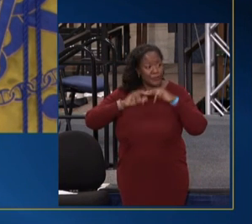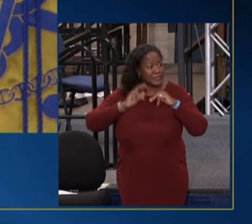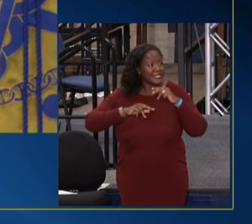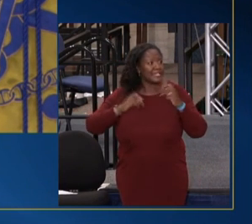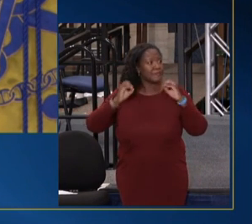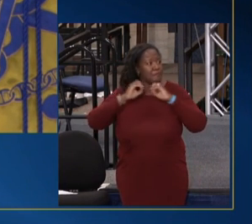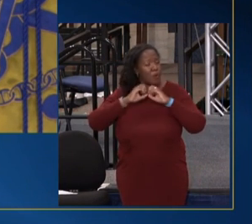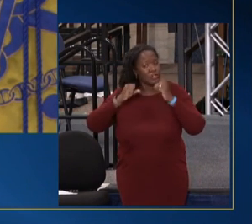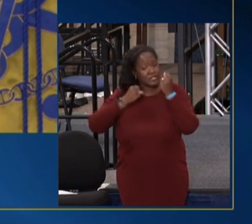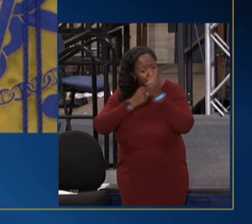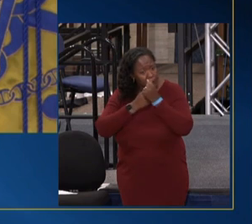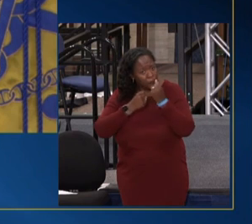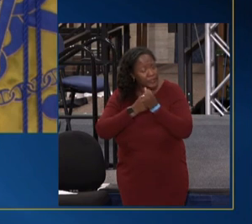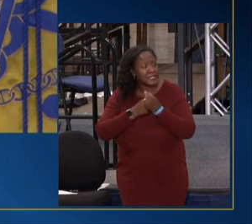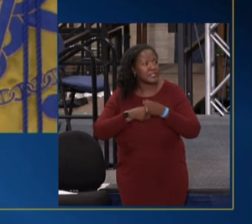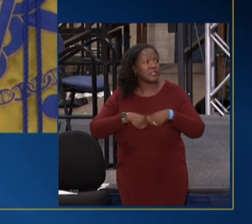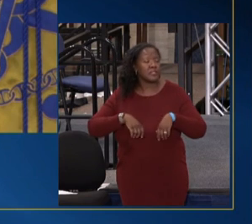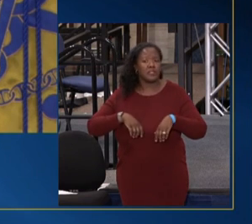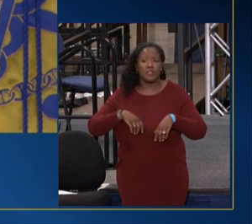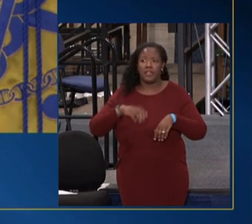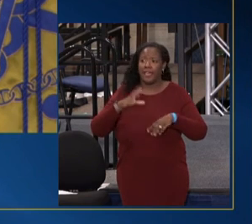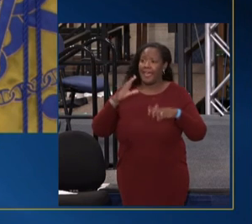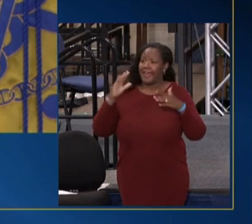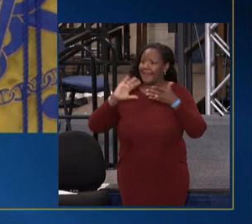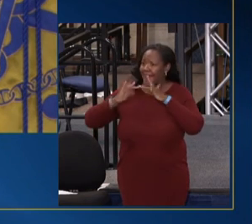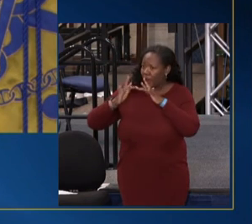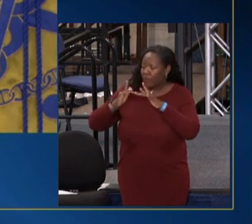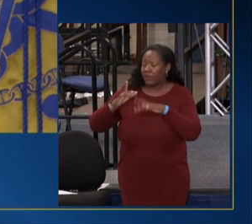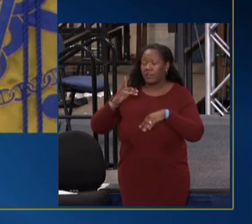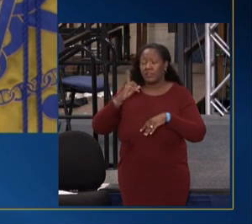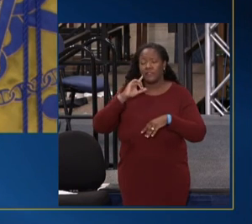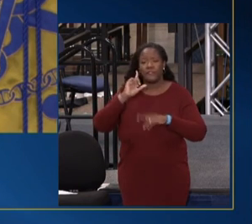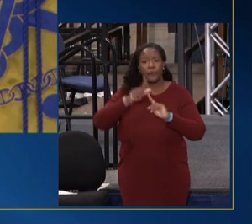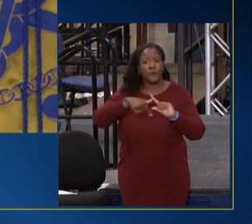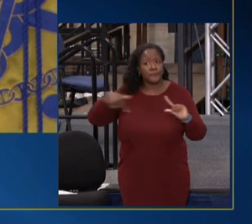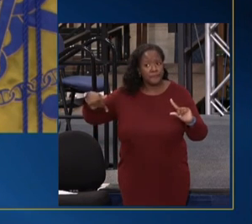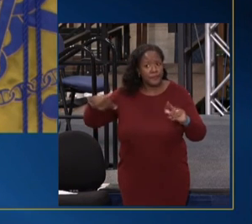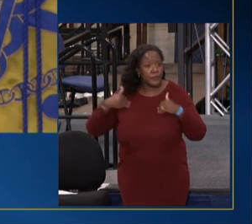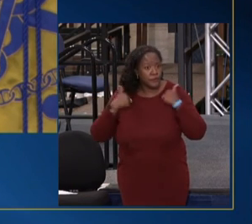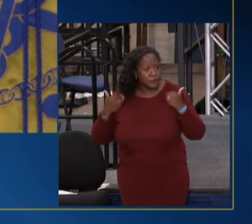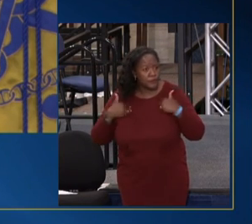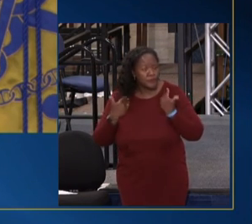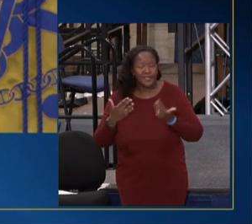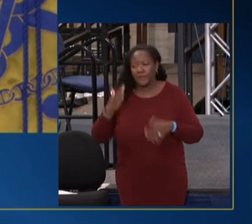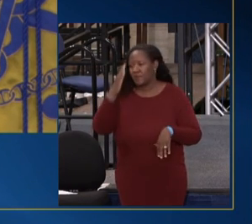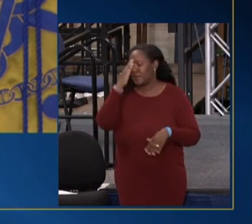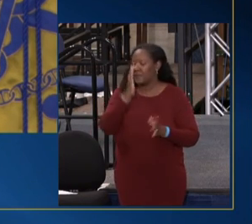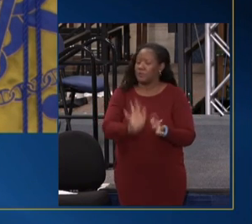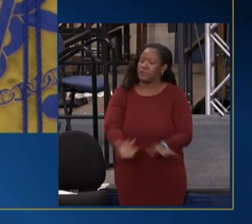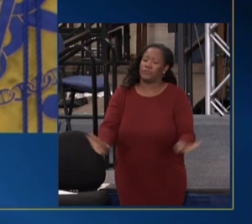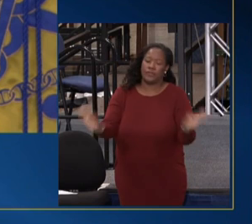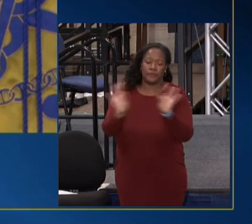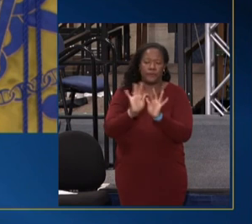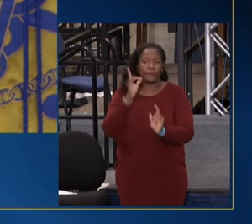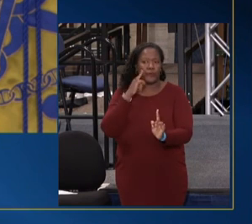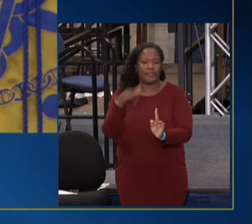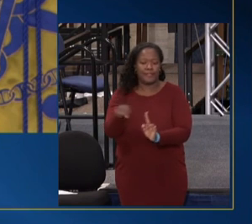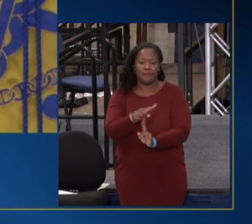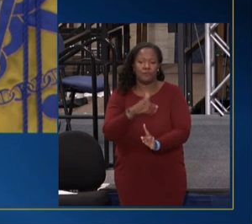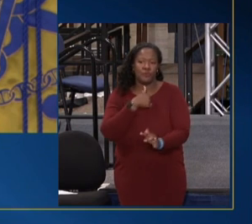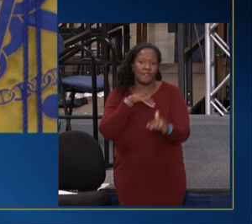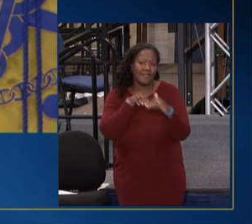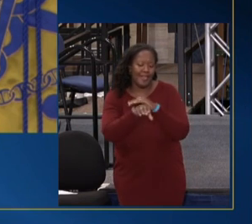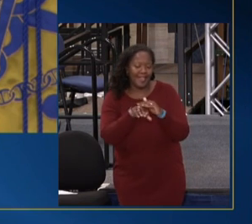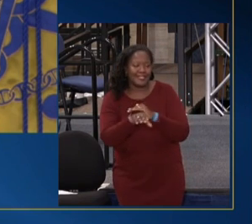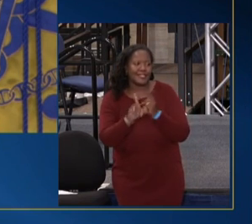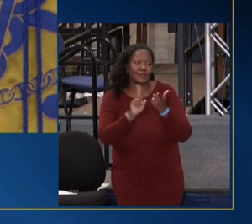and a network for LGBTQI youth. And we know that this is, it's really critical for them to have access to the services and supports